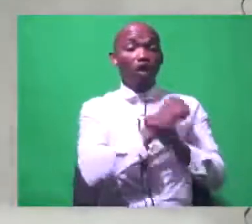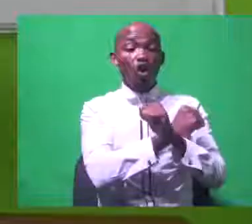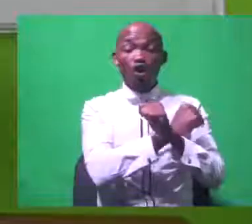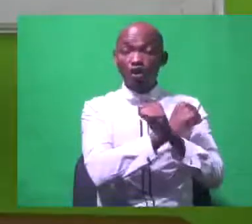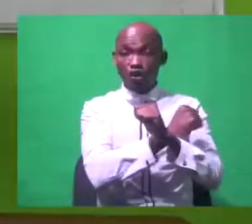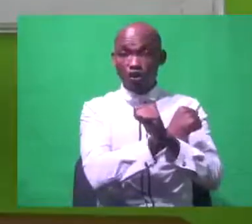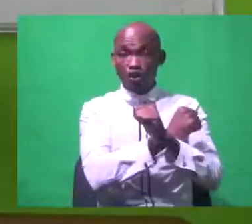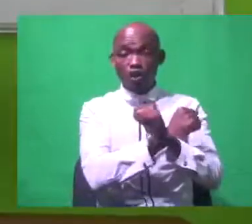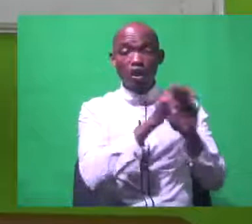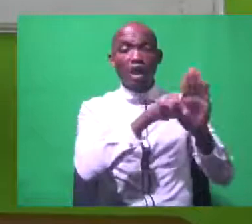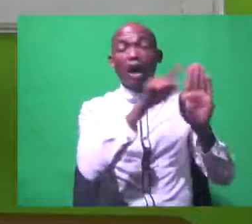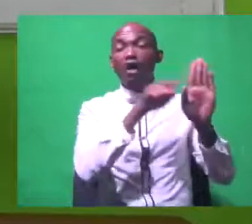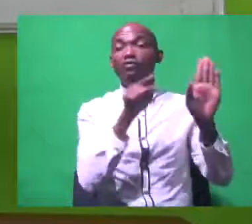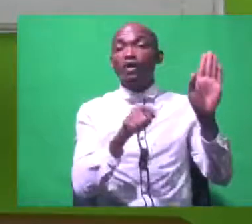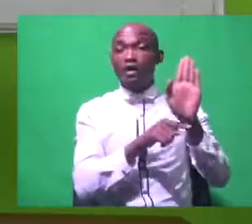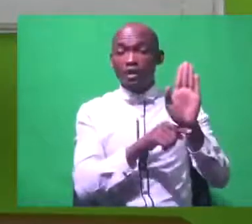is